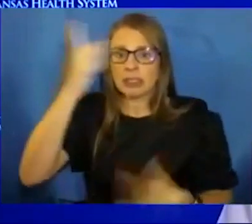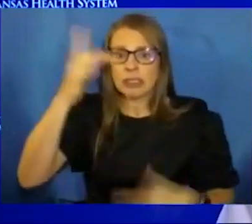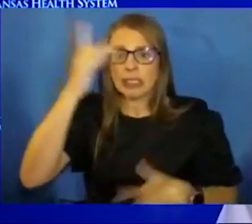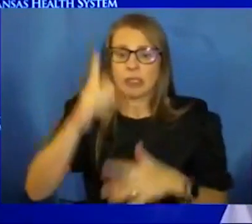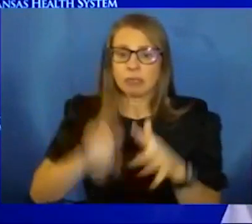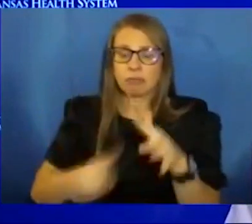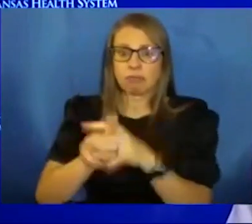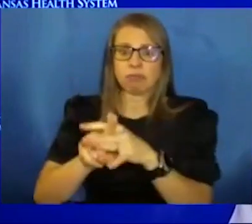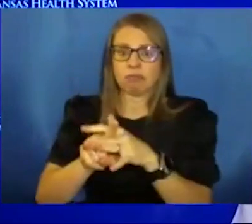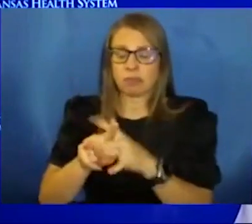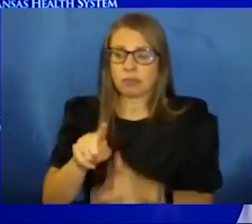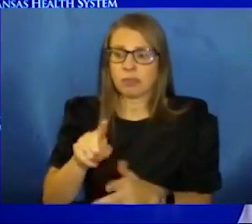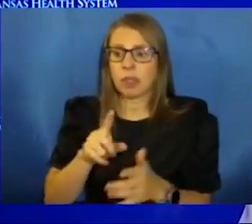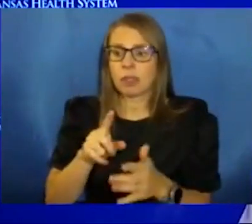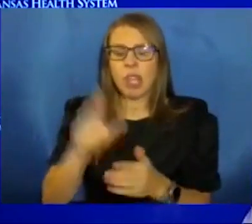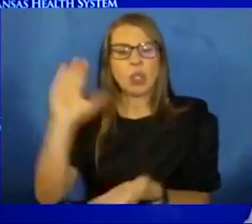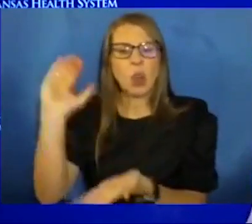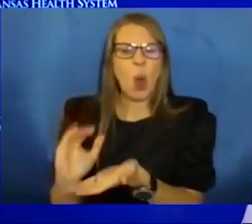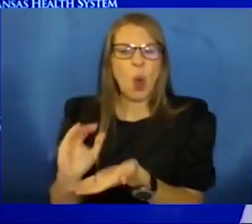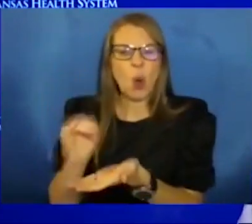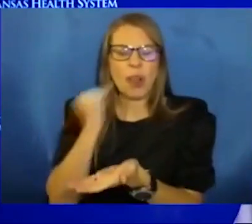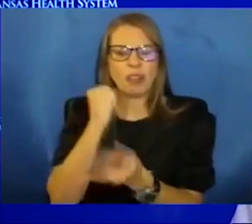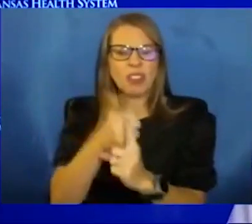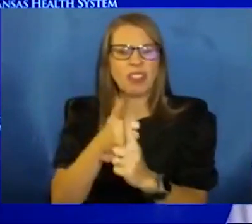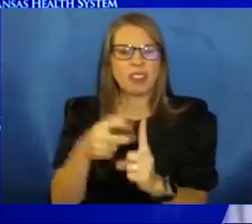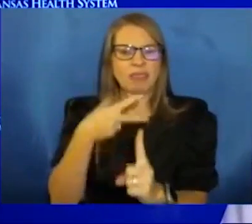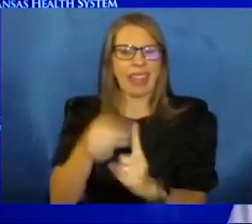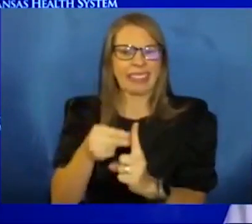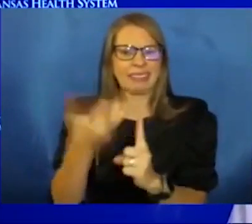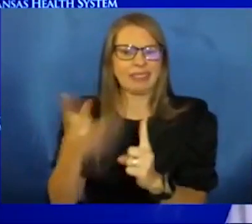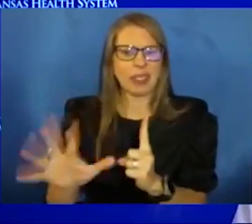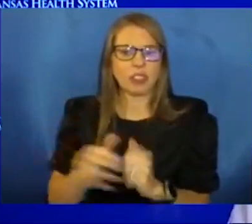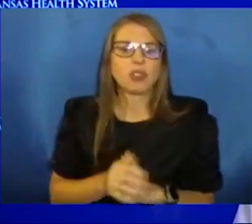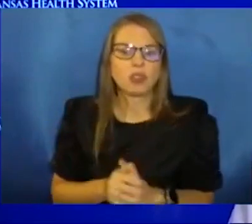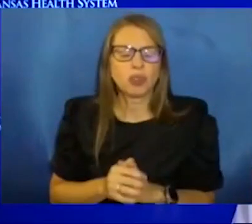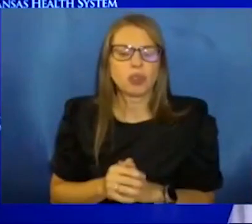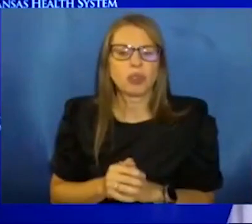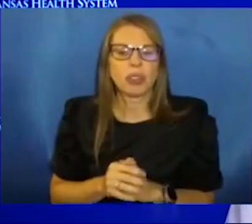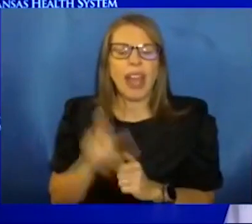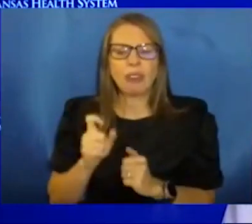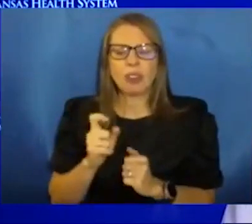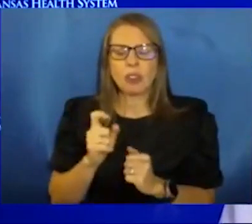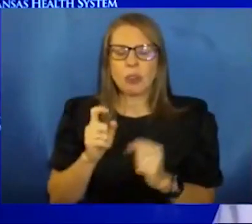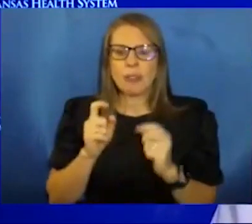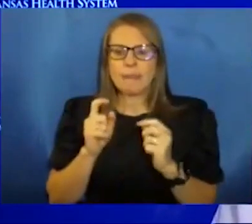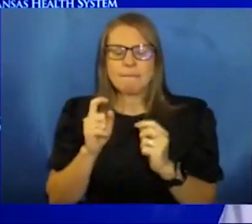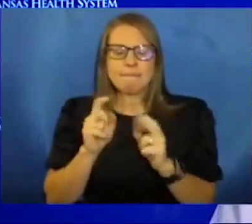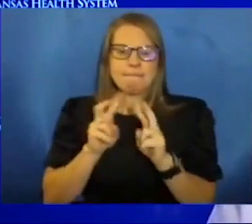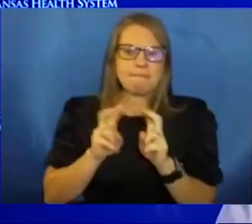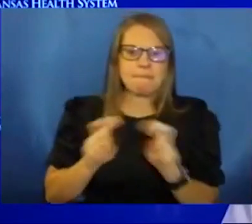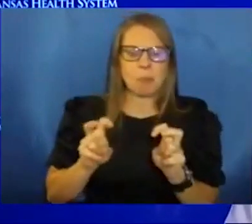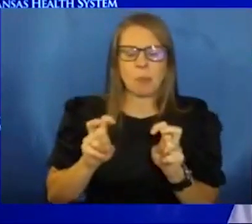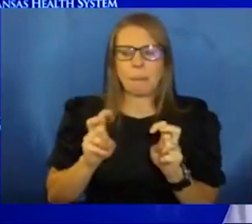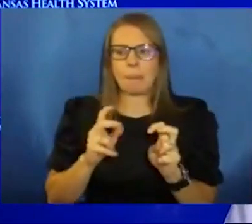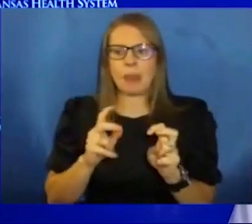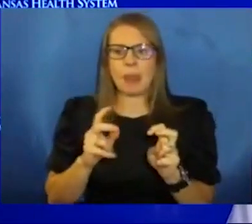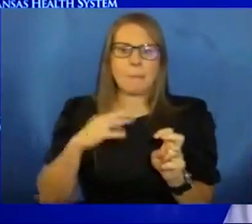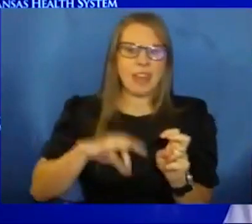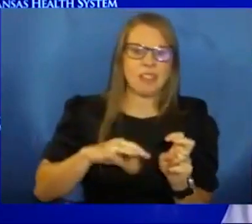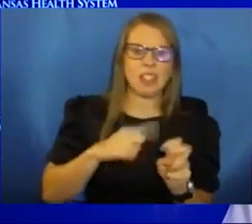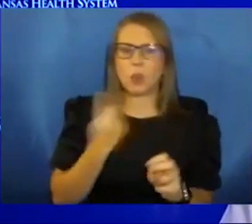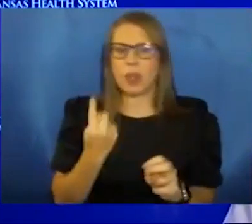fully vaccinated, your chance of that whole spectrum of disease, but especially going to the hospital, having severe disease,